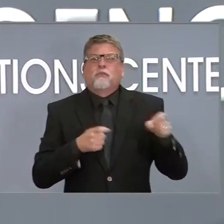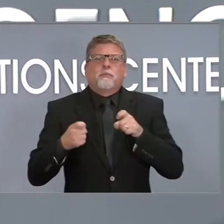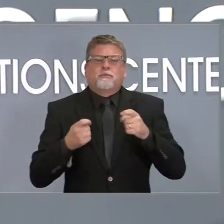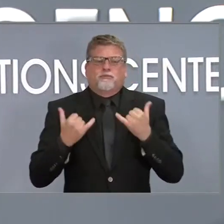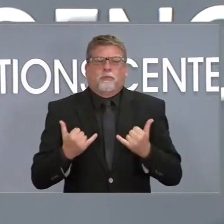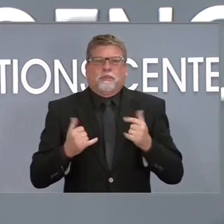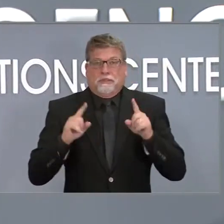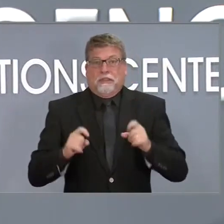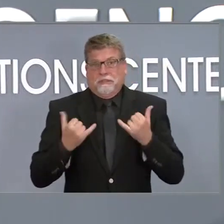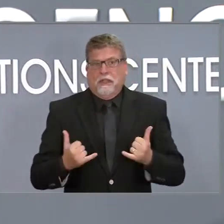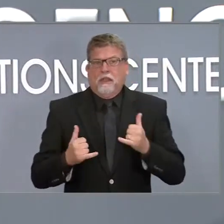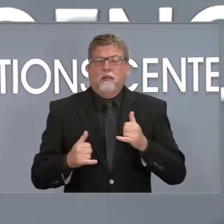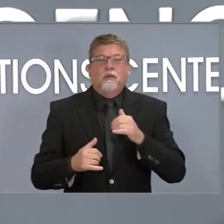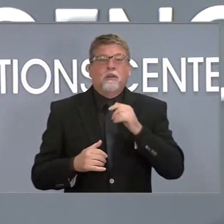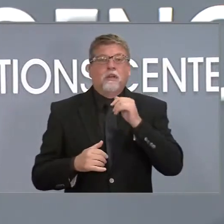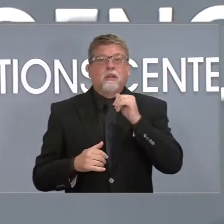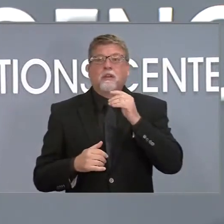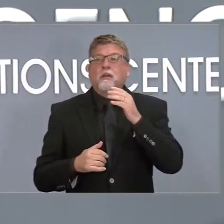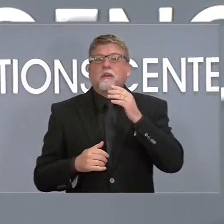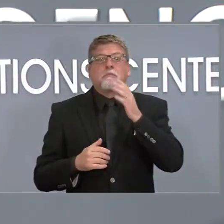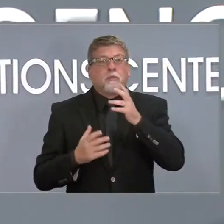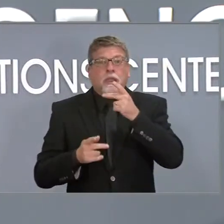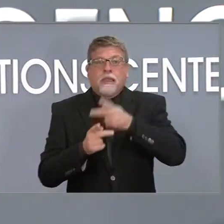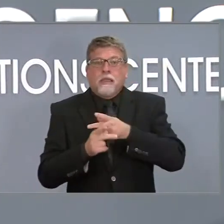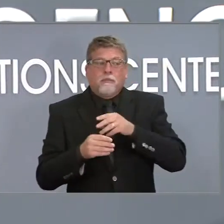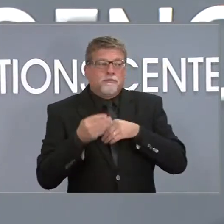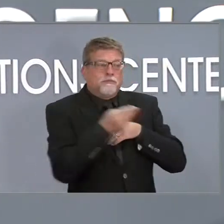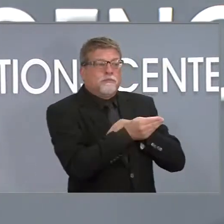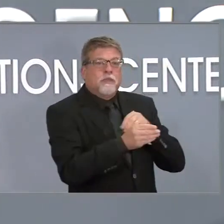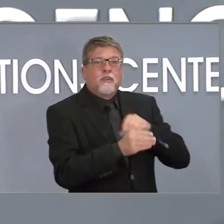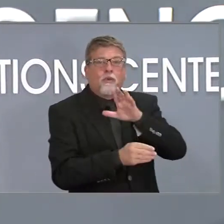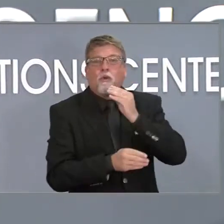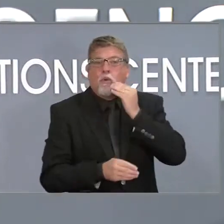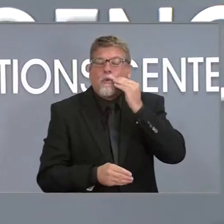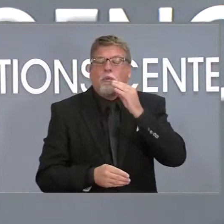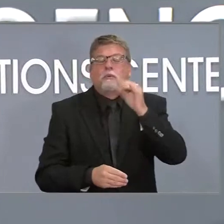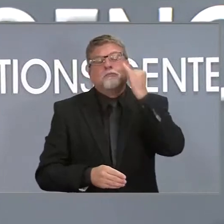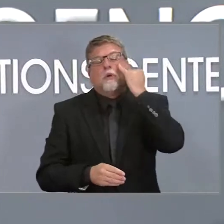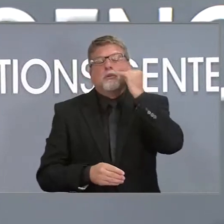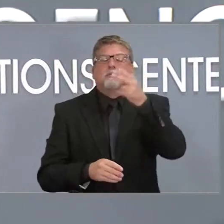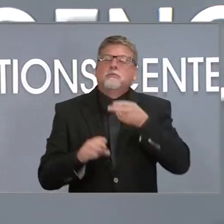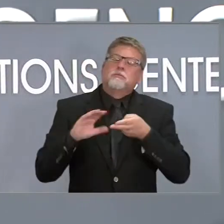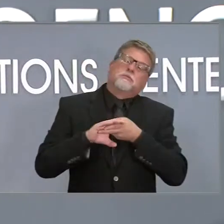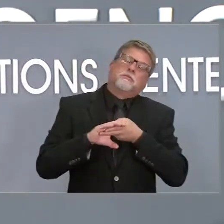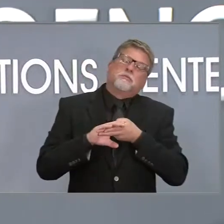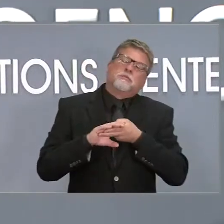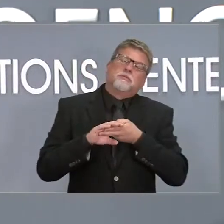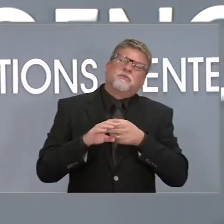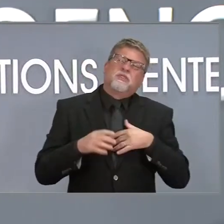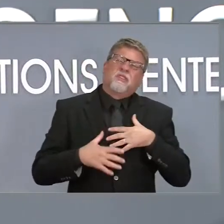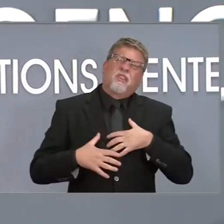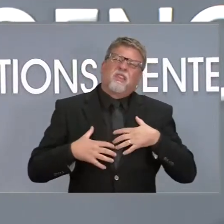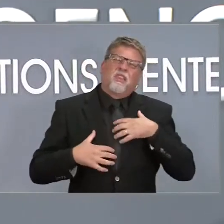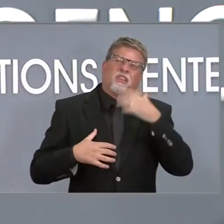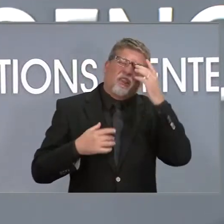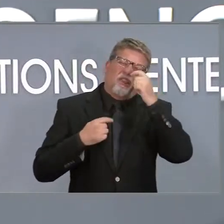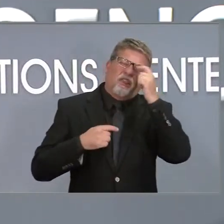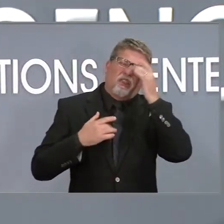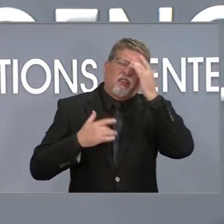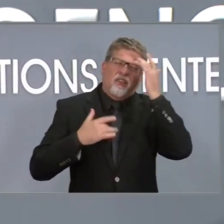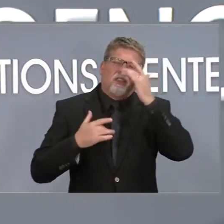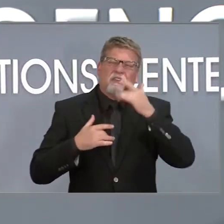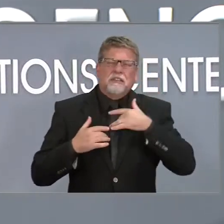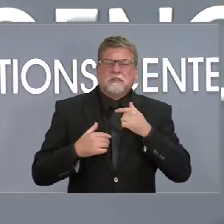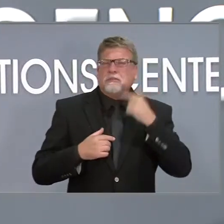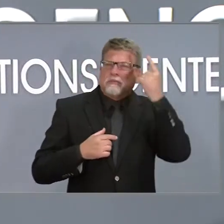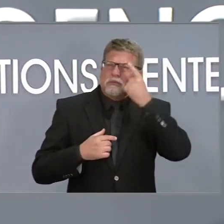home should they, wake up and potentially have a symptom of COVID. A really good way for them to know if